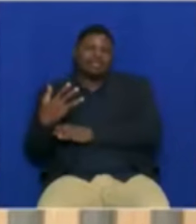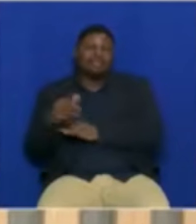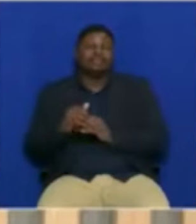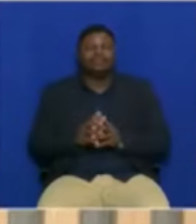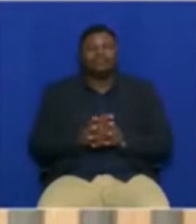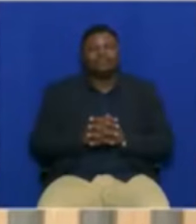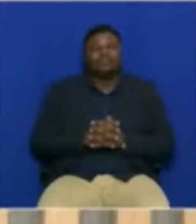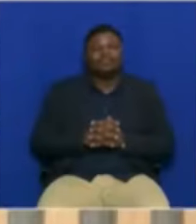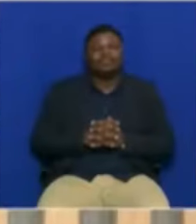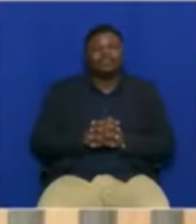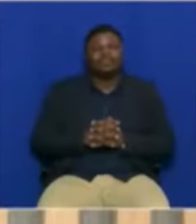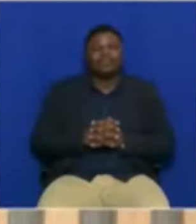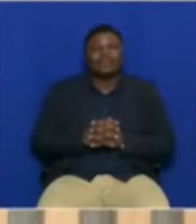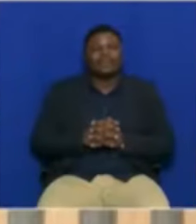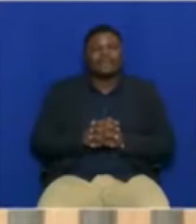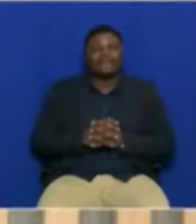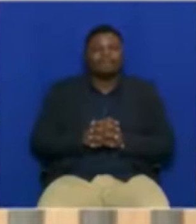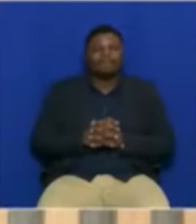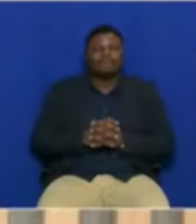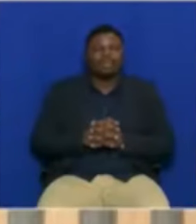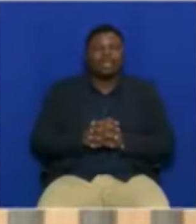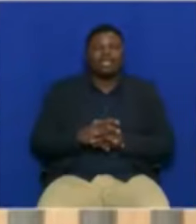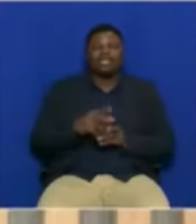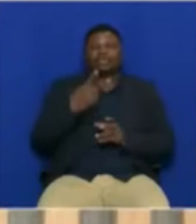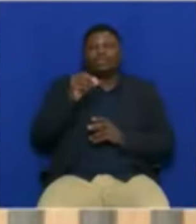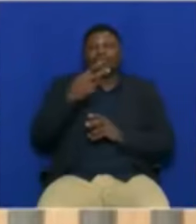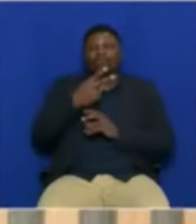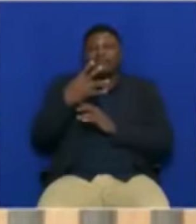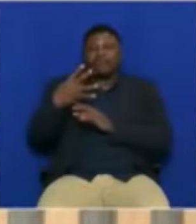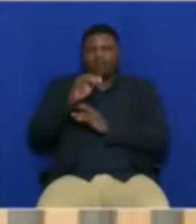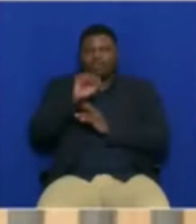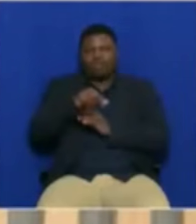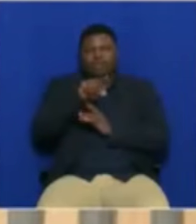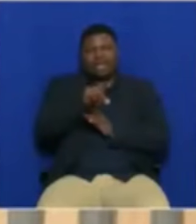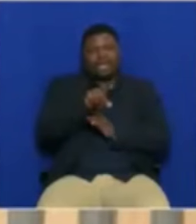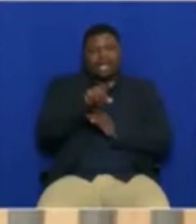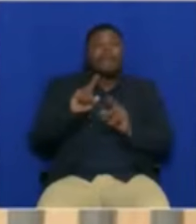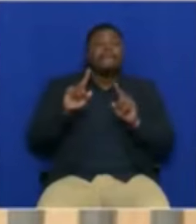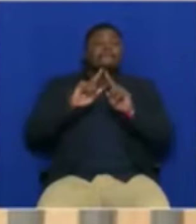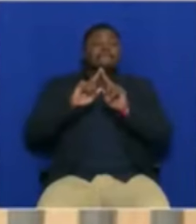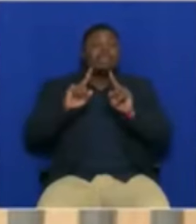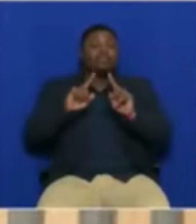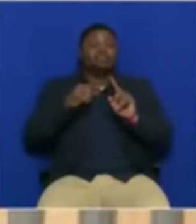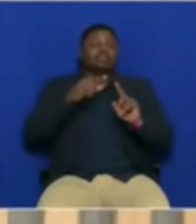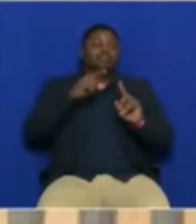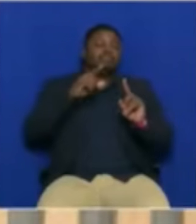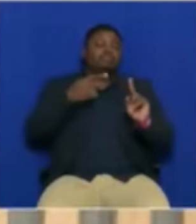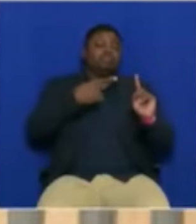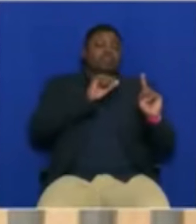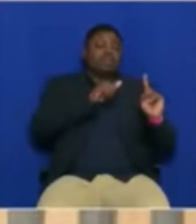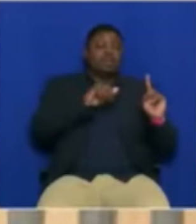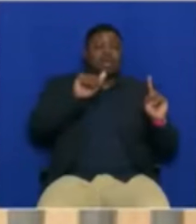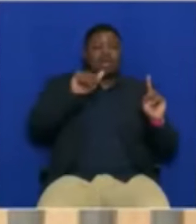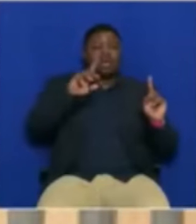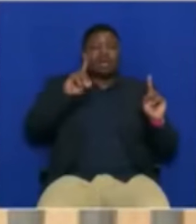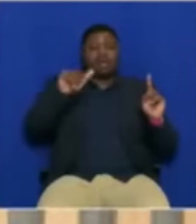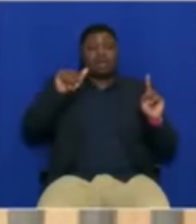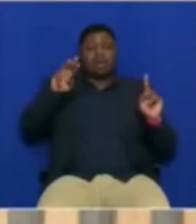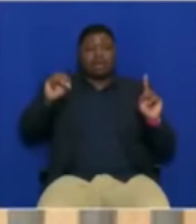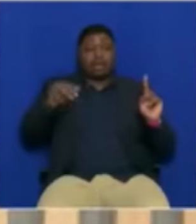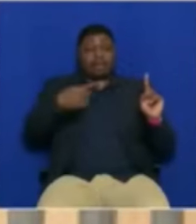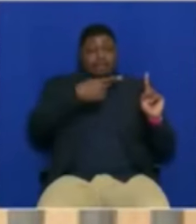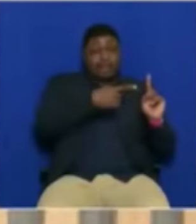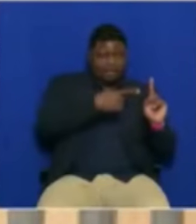when Mr. Adams, as he indicates in his affidavit, came to Gauteng to open what now we call the